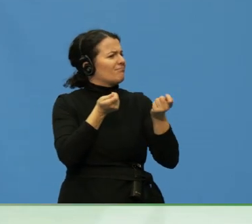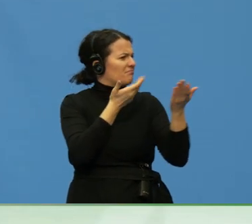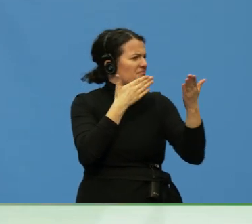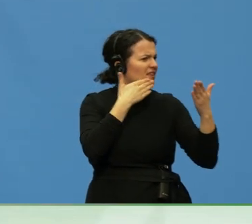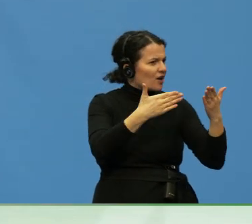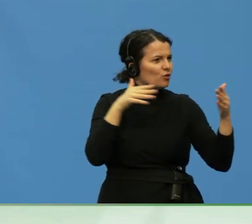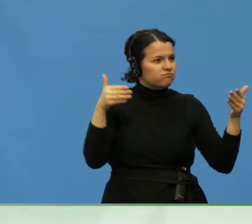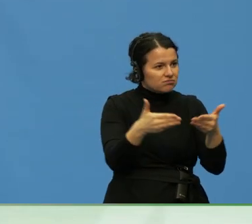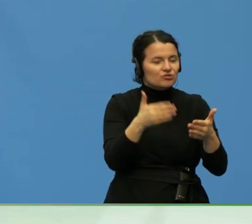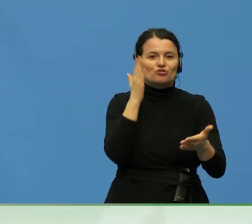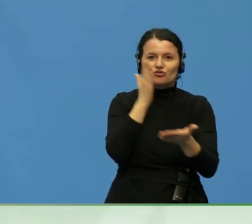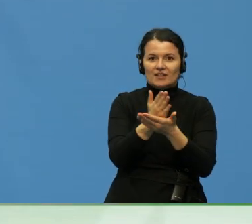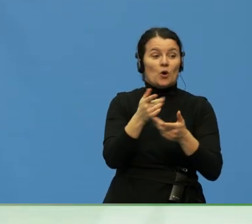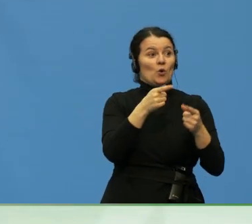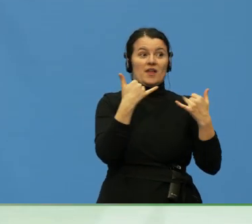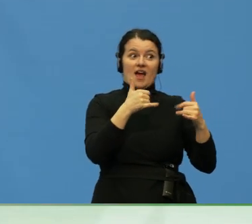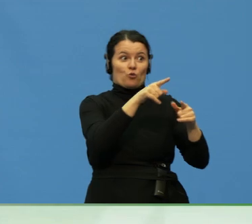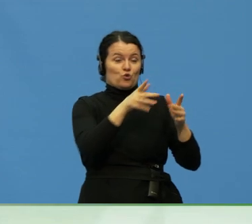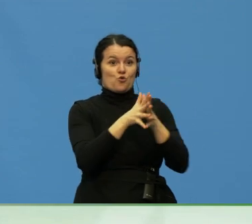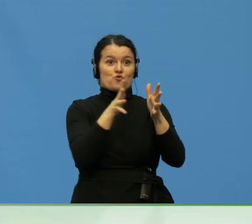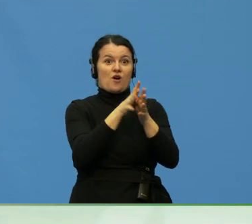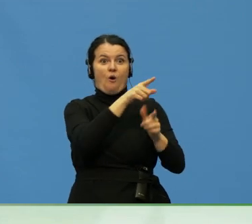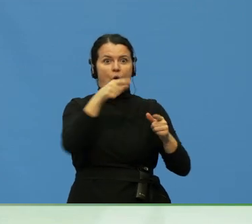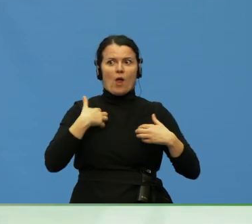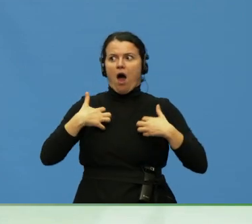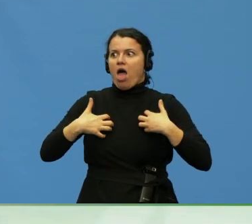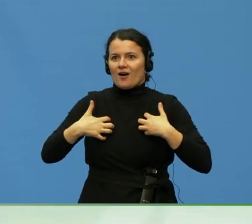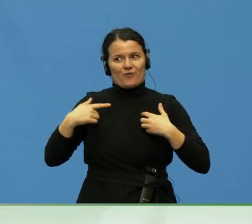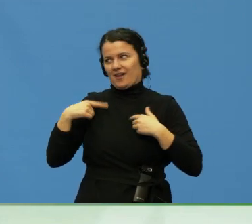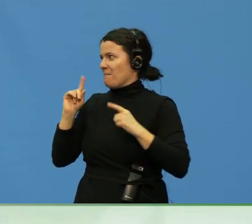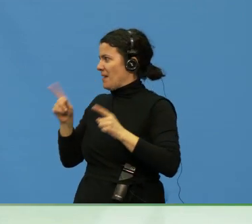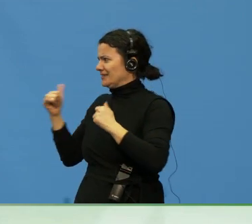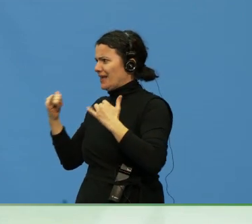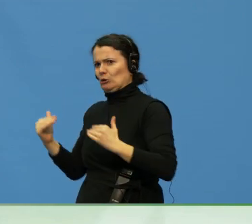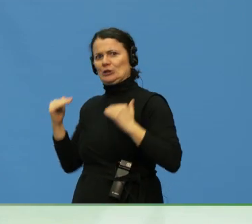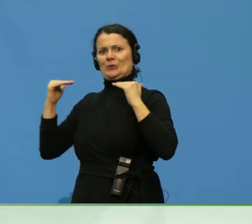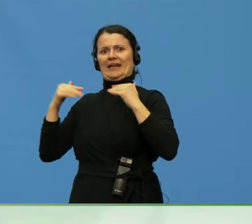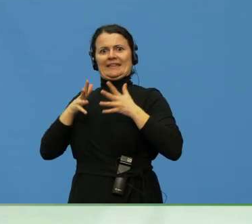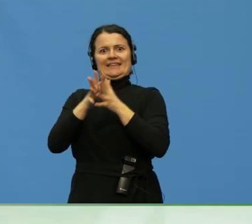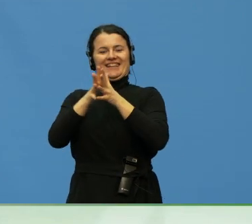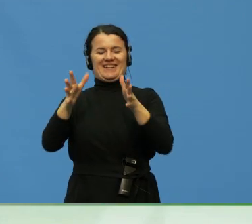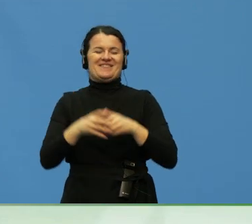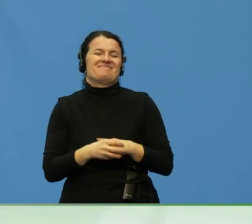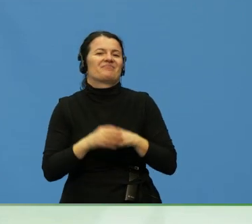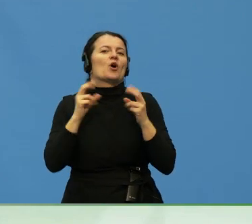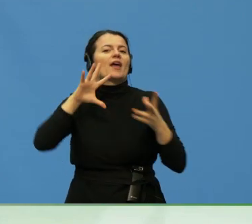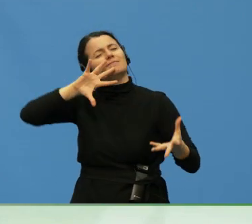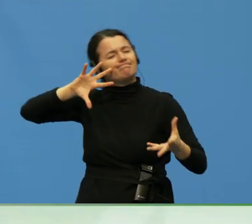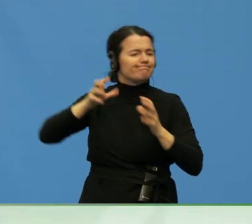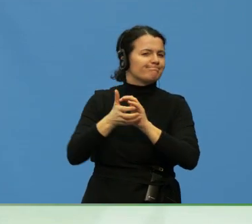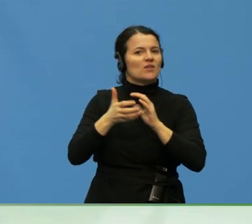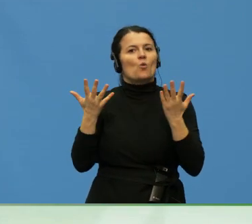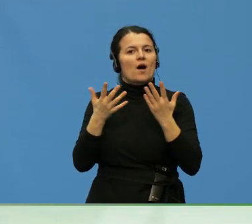up in this conversation. We discuss, in a nutshell, it's about human rights, legal rights,